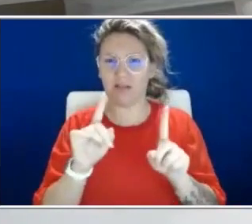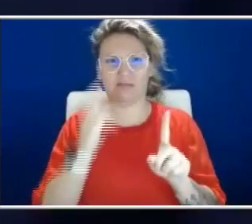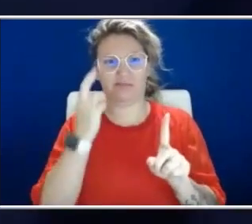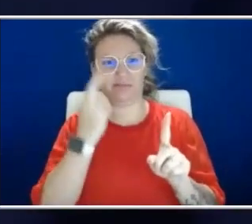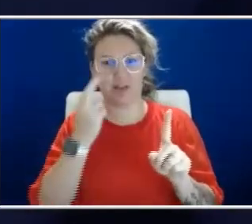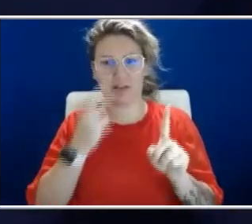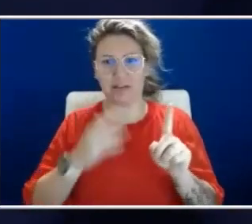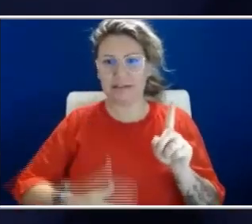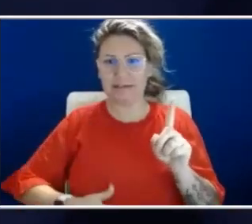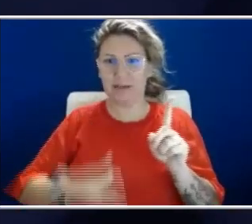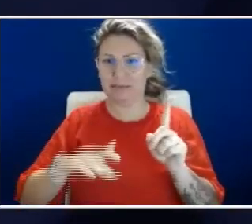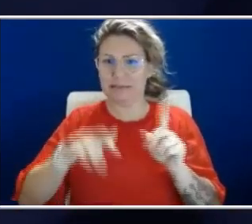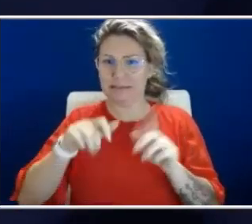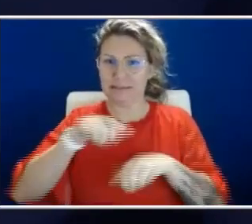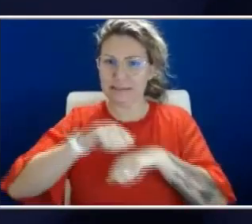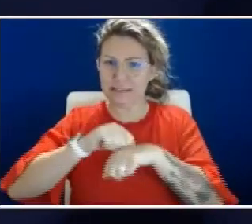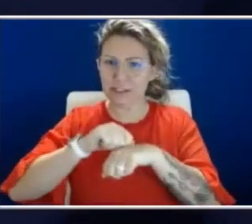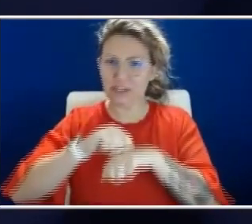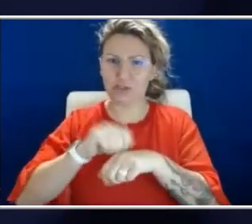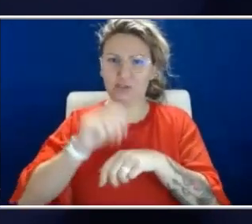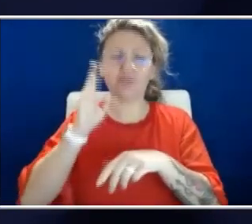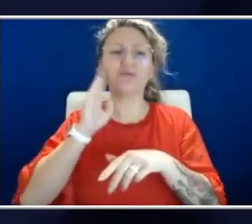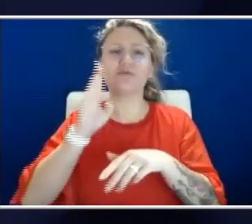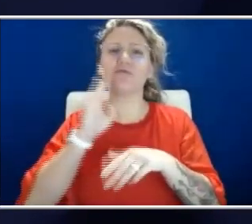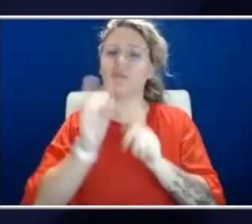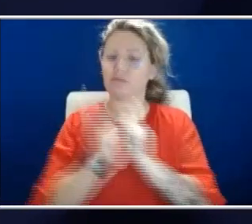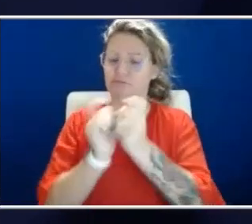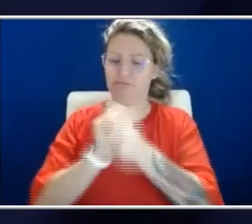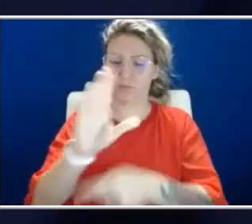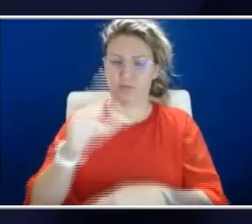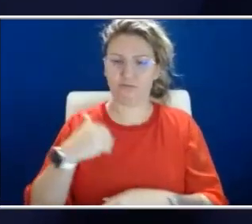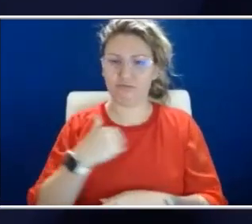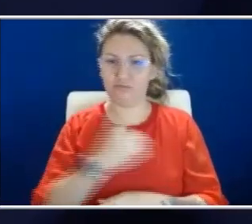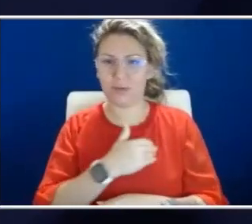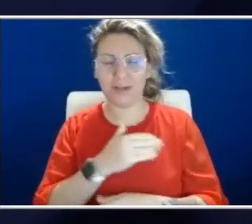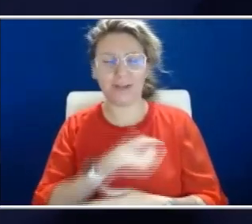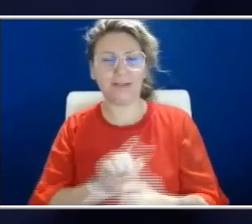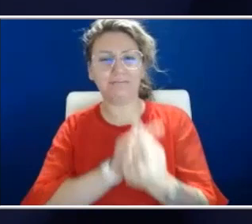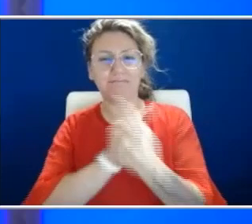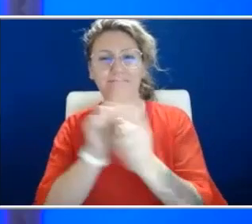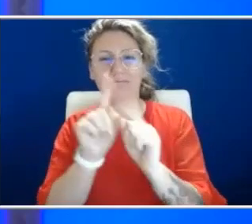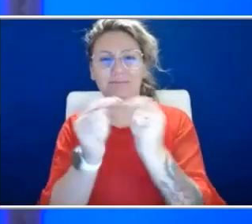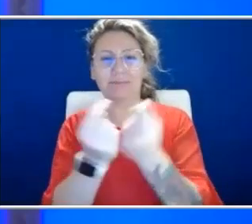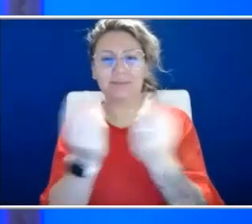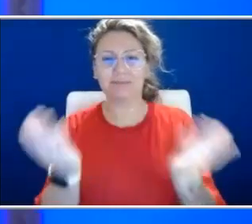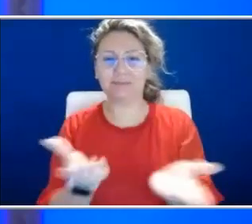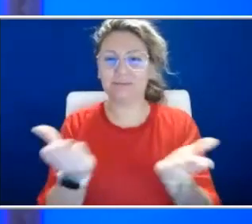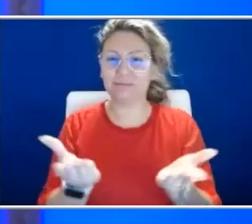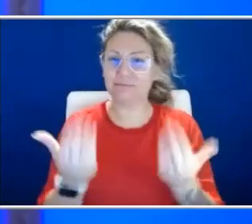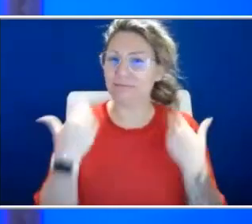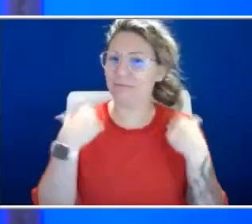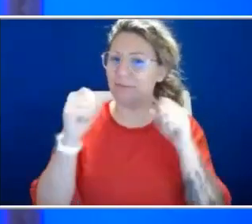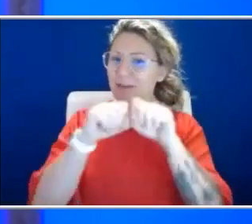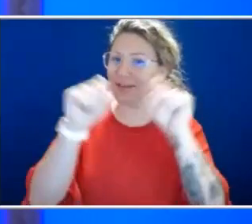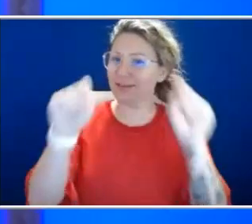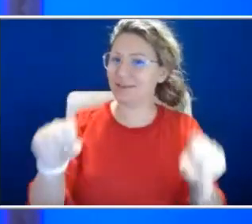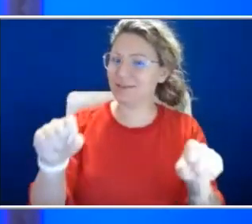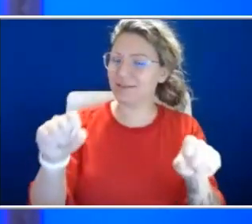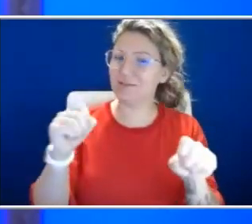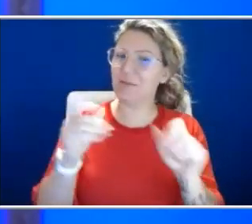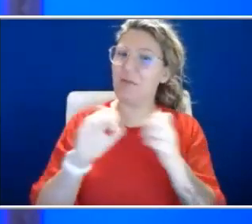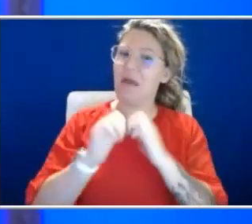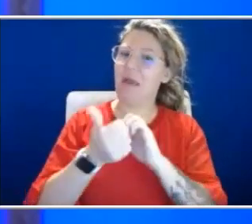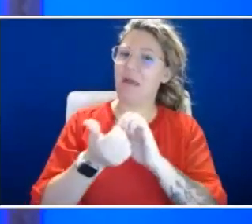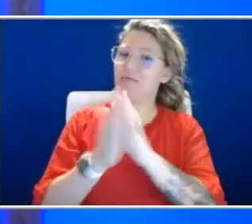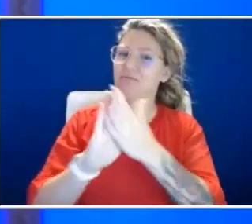breasts. We'll meet the team here at the health system responsible for making it all possible. And we have an update on how COVID